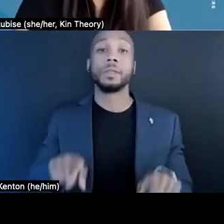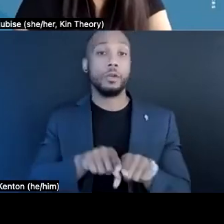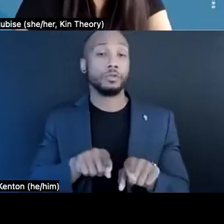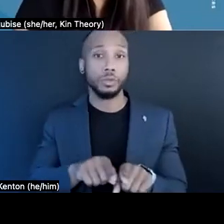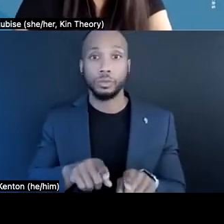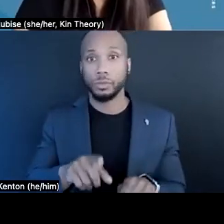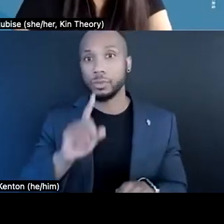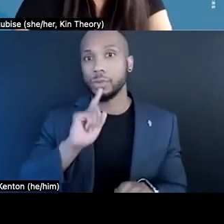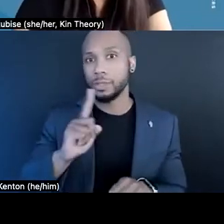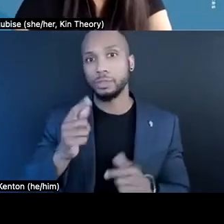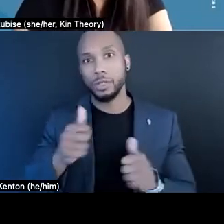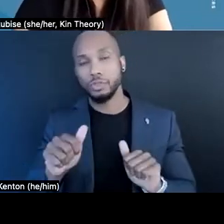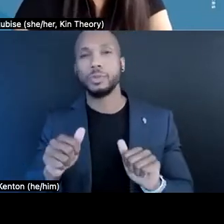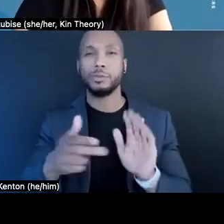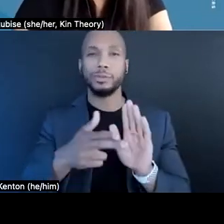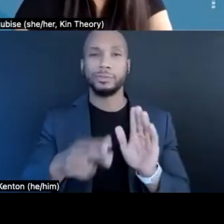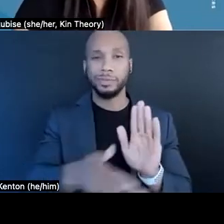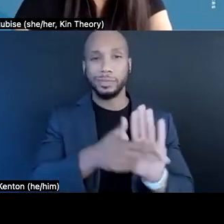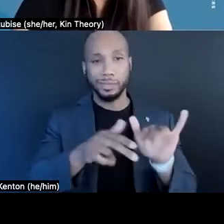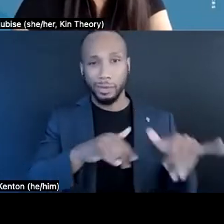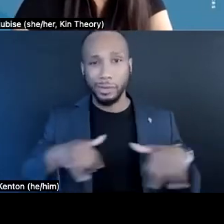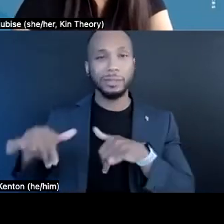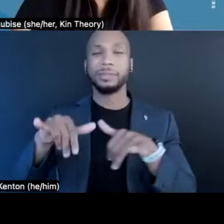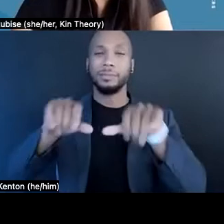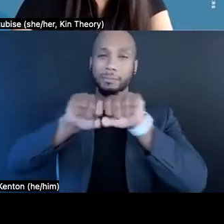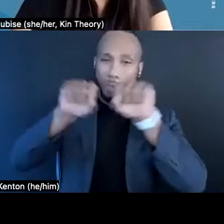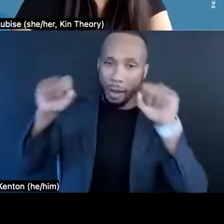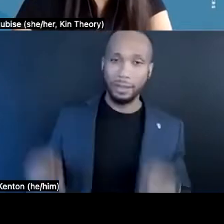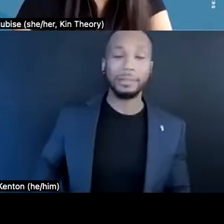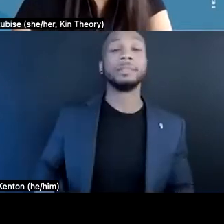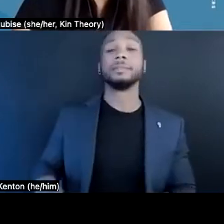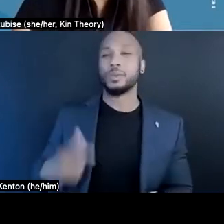to really kind of break those stereotypes, as you said before, Michelle.